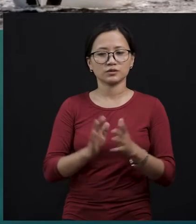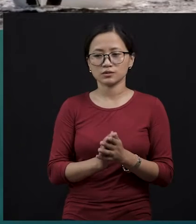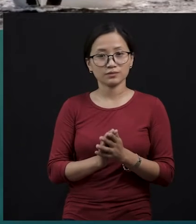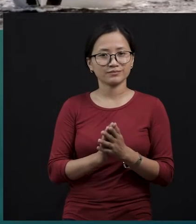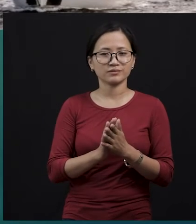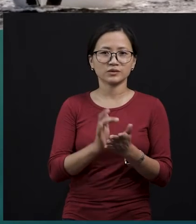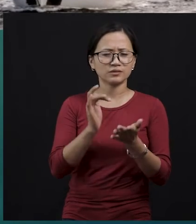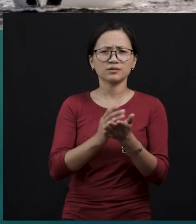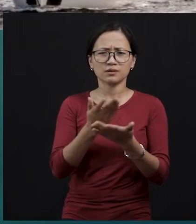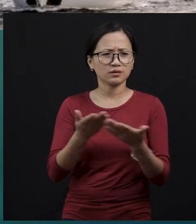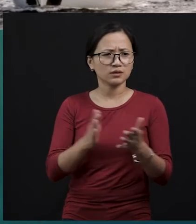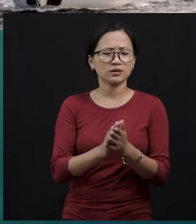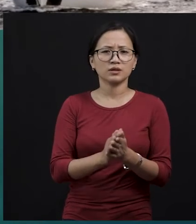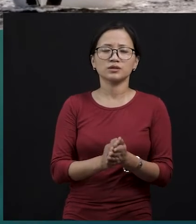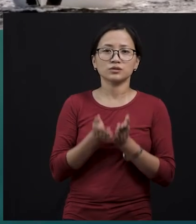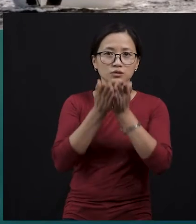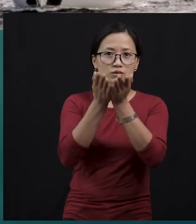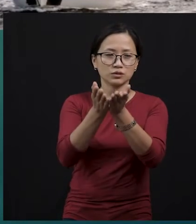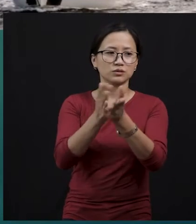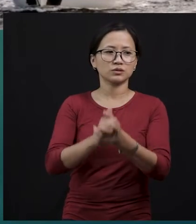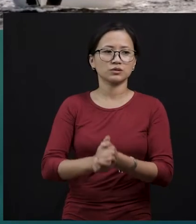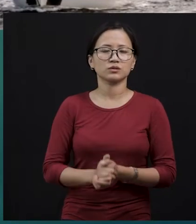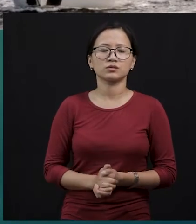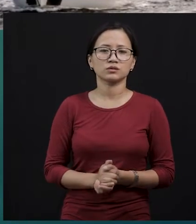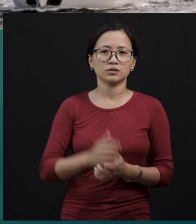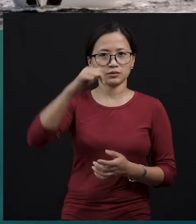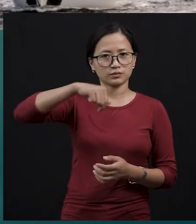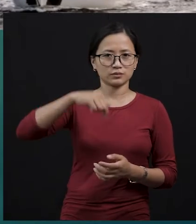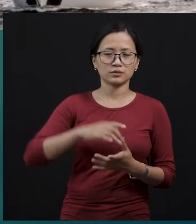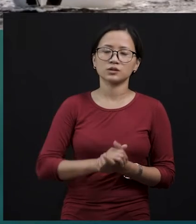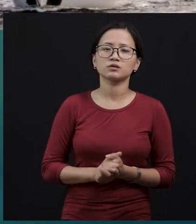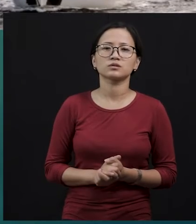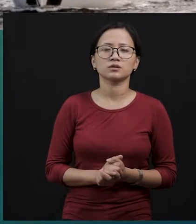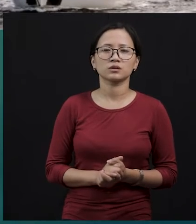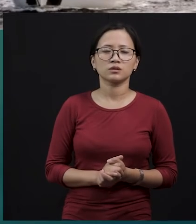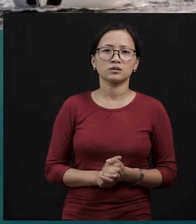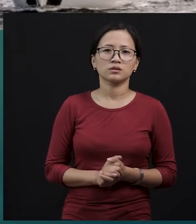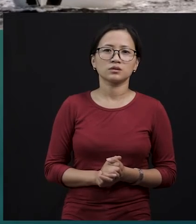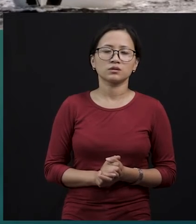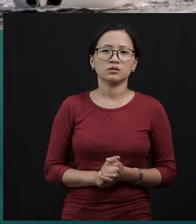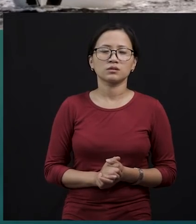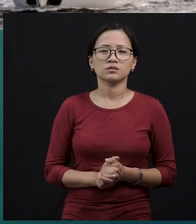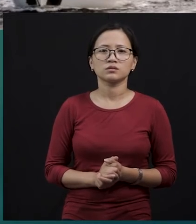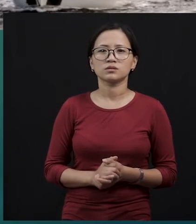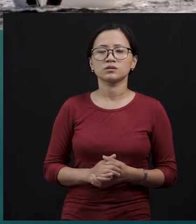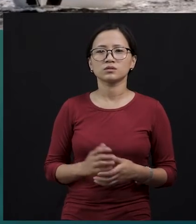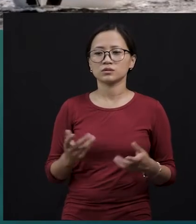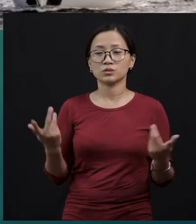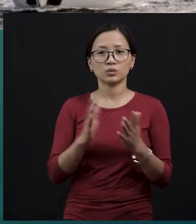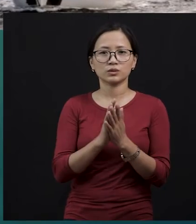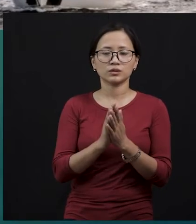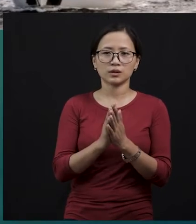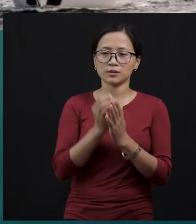still there, but in the modern days, people use this kind of ships more than this. And this is what the poet